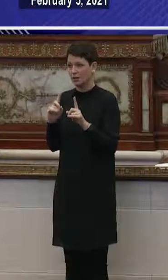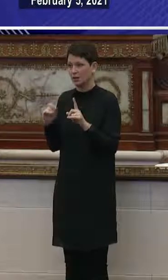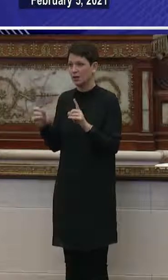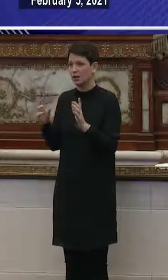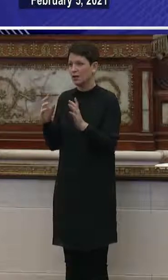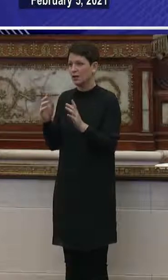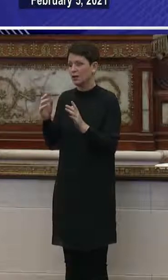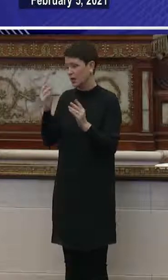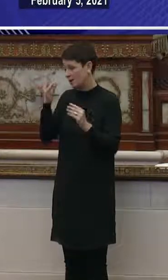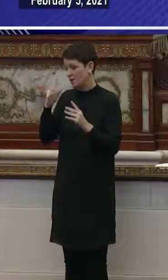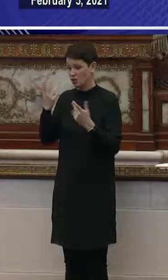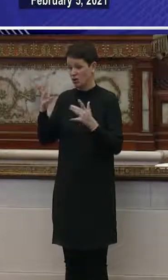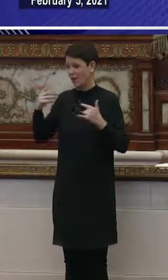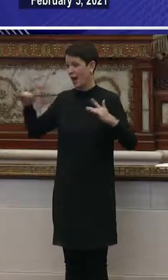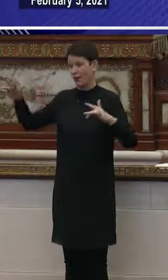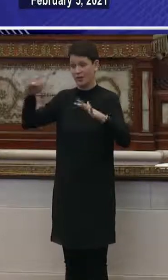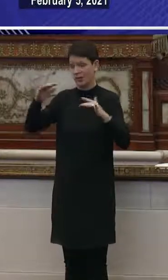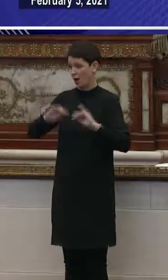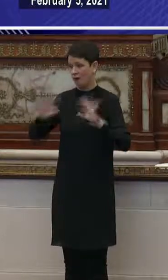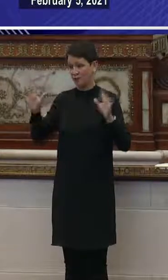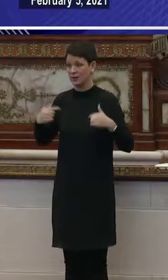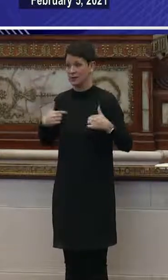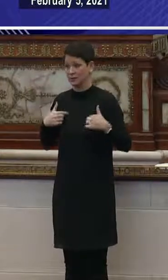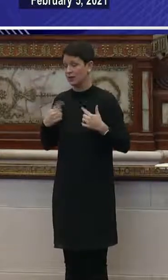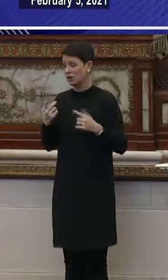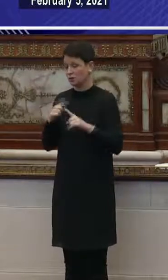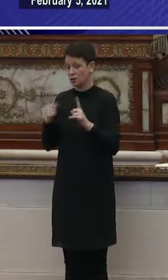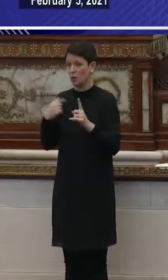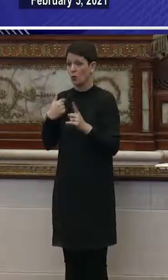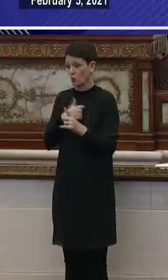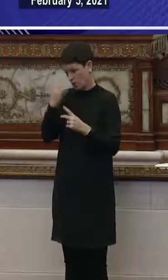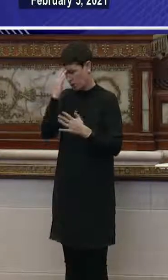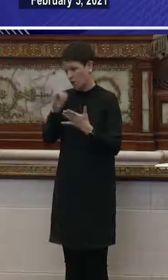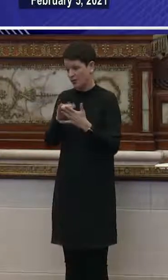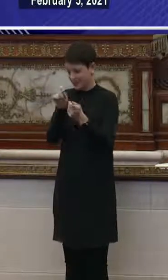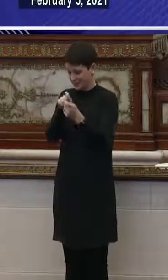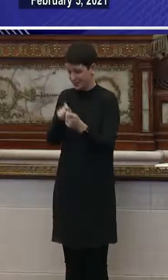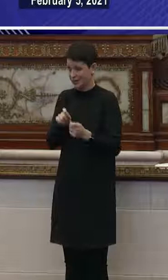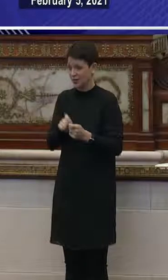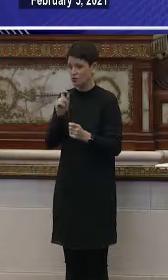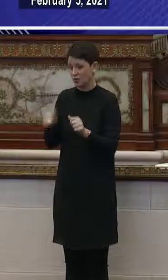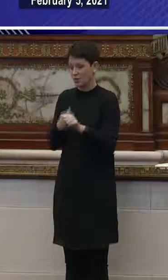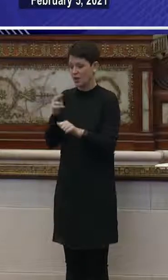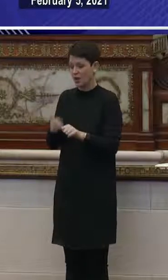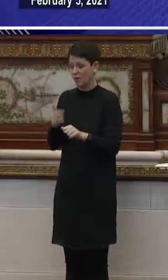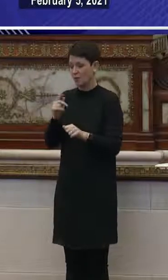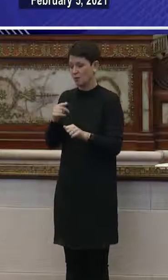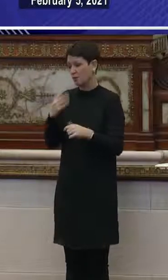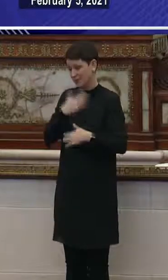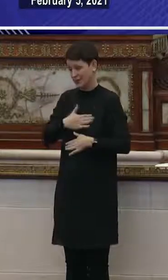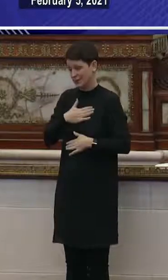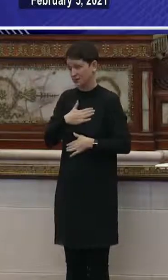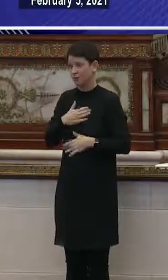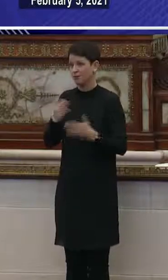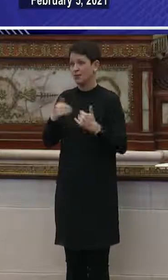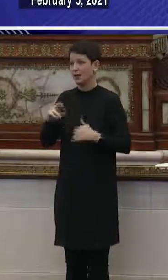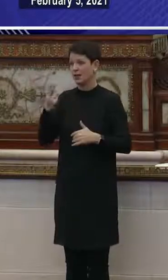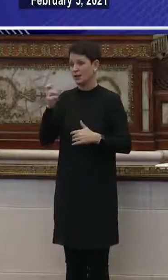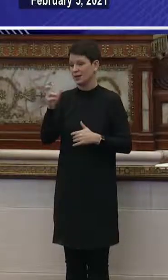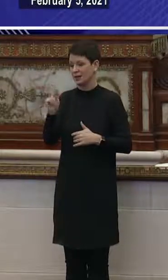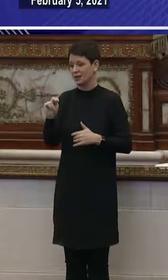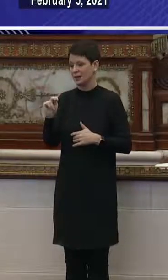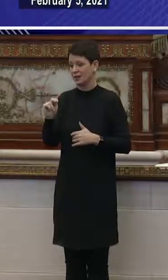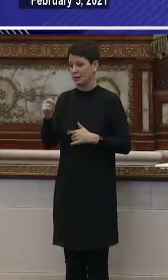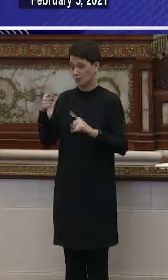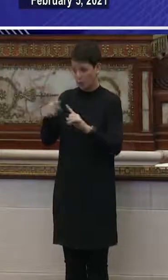is already out there, in some way, shape, or form. So any details you can follow up with would be great. Okay. Councilman Heenan, did